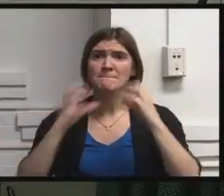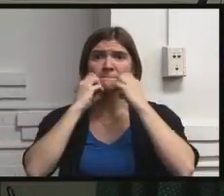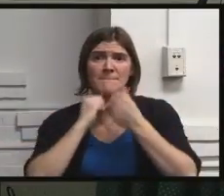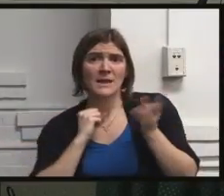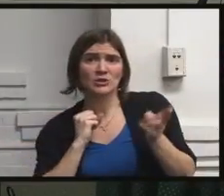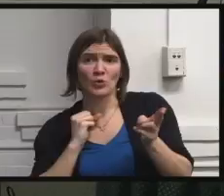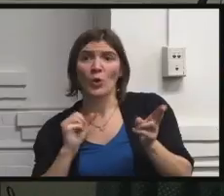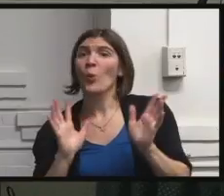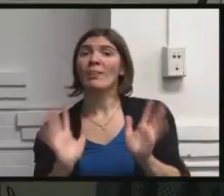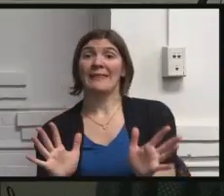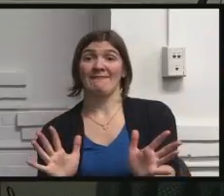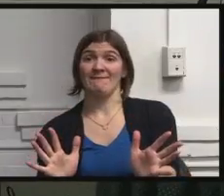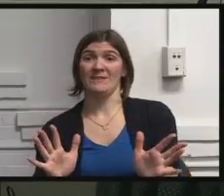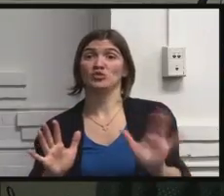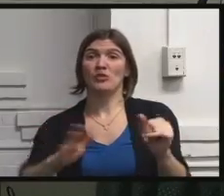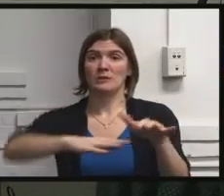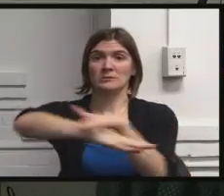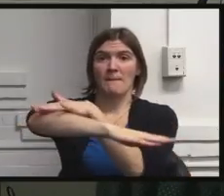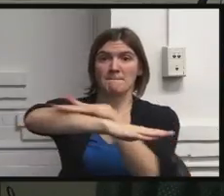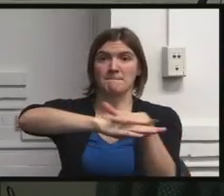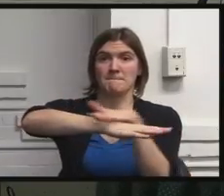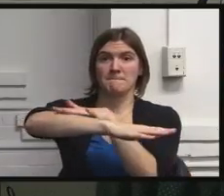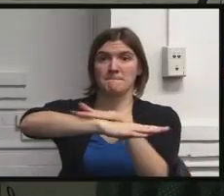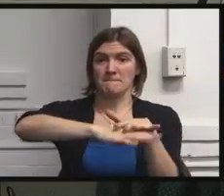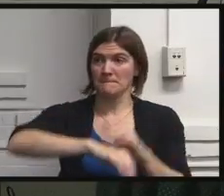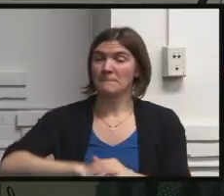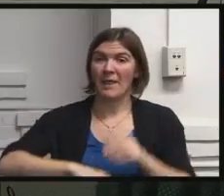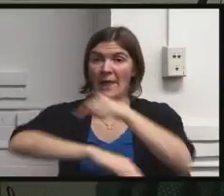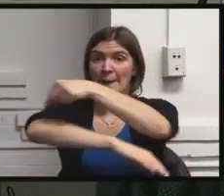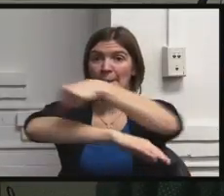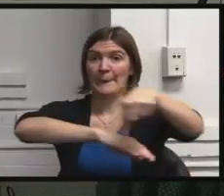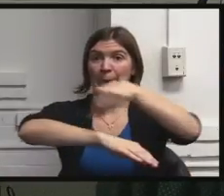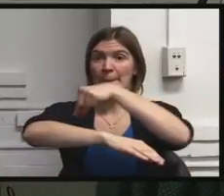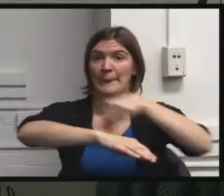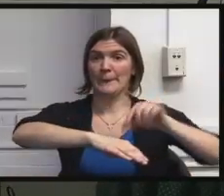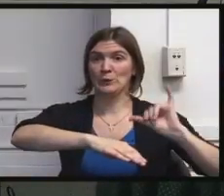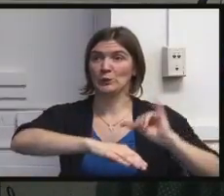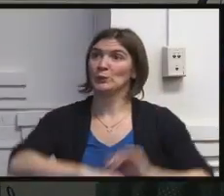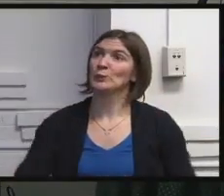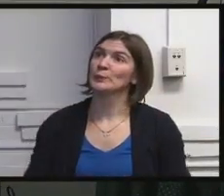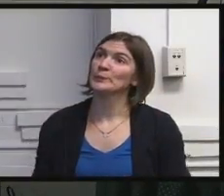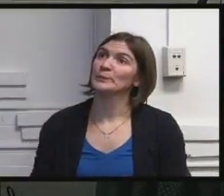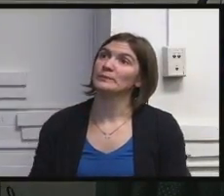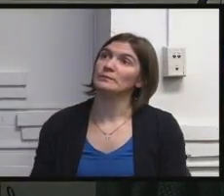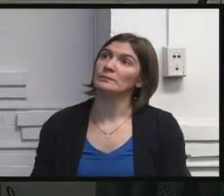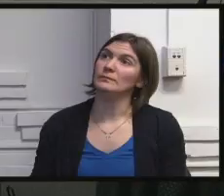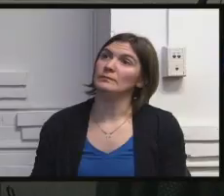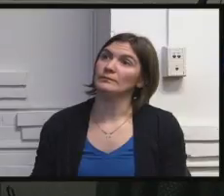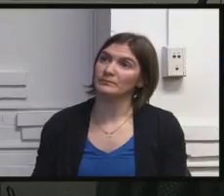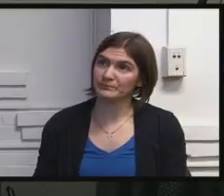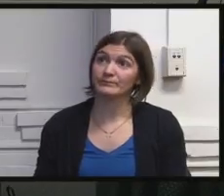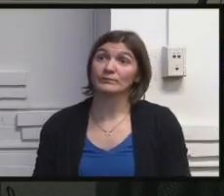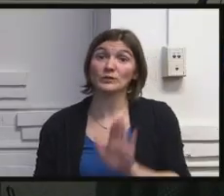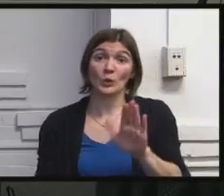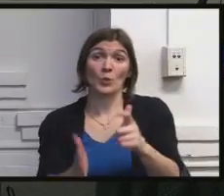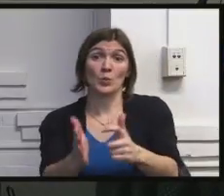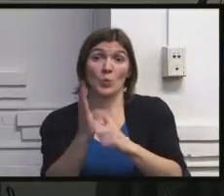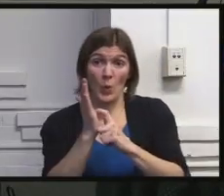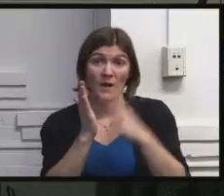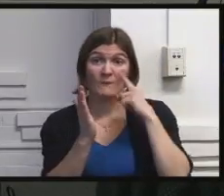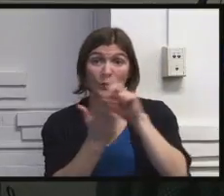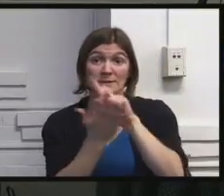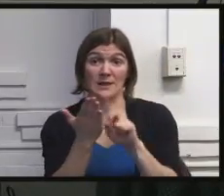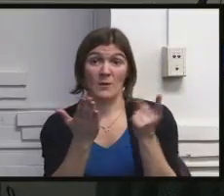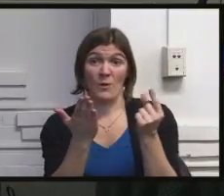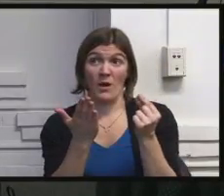Those are things we will not be touching and will remain intact. So here's your design criteria and